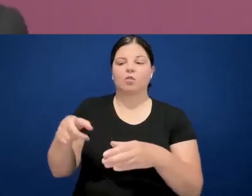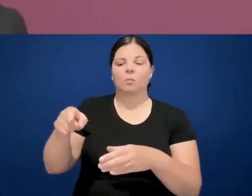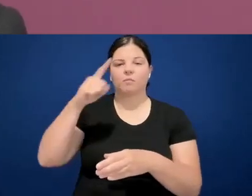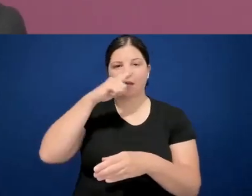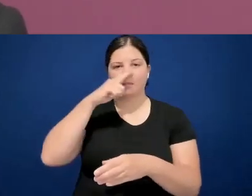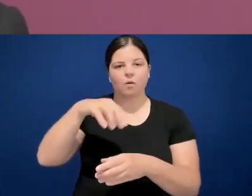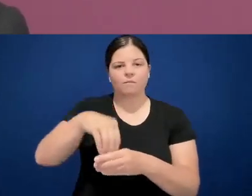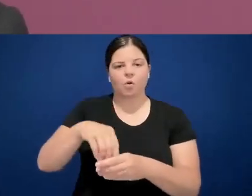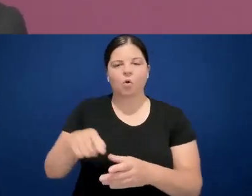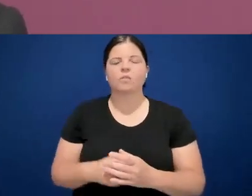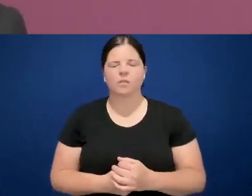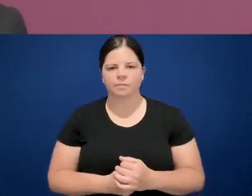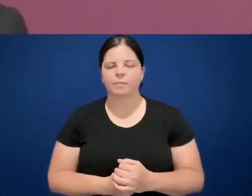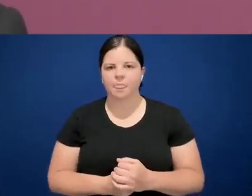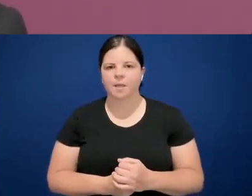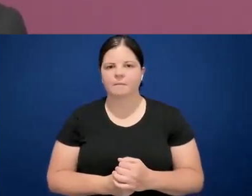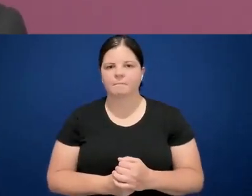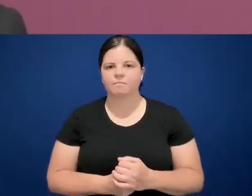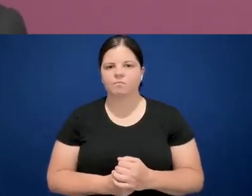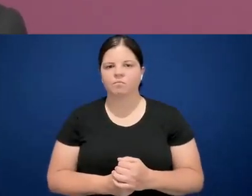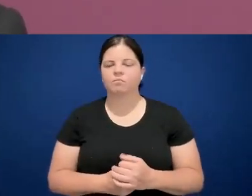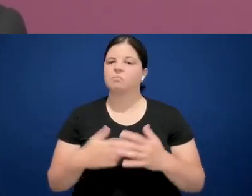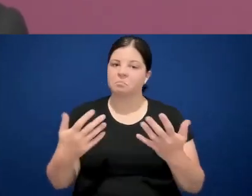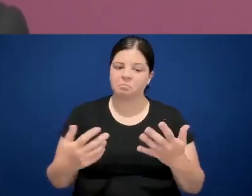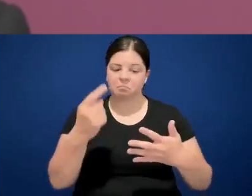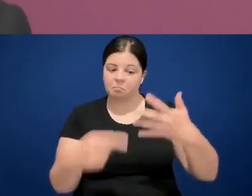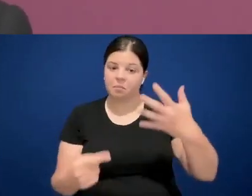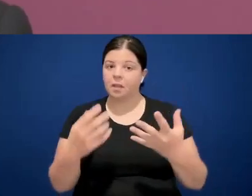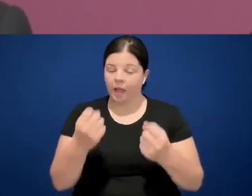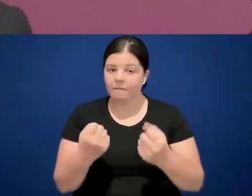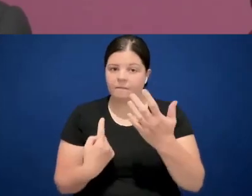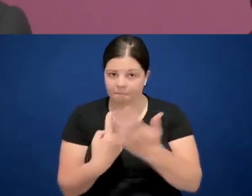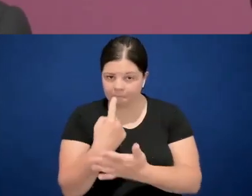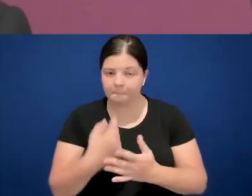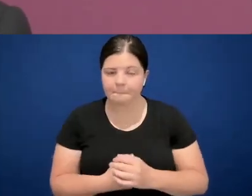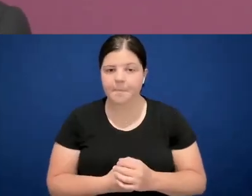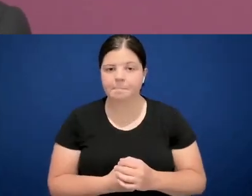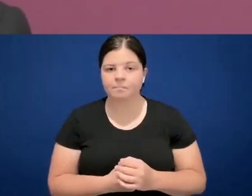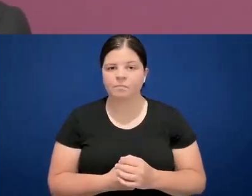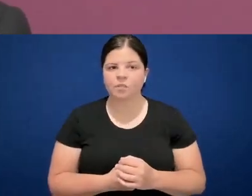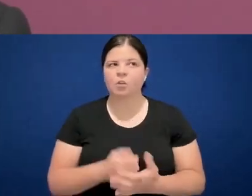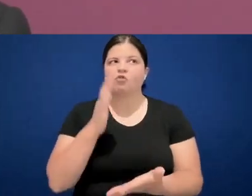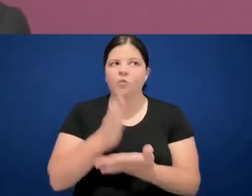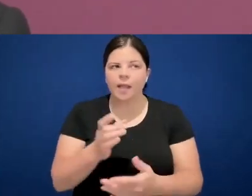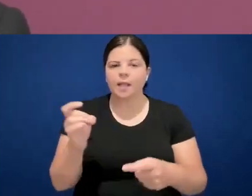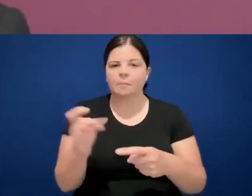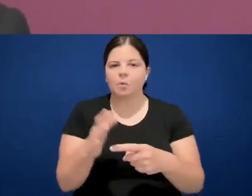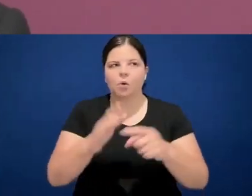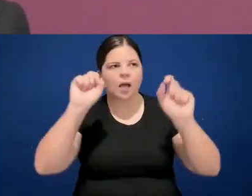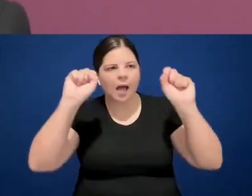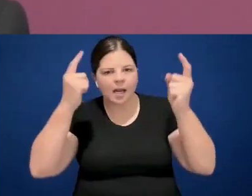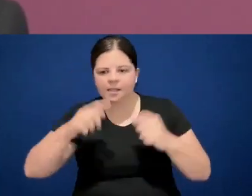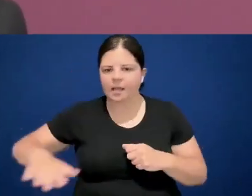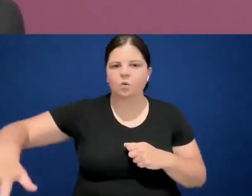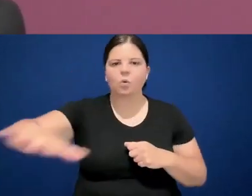And where you've got those elements involved, it's really important that there's an understanding across the sector that